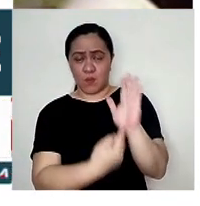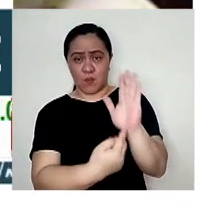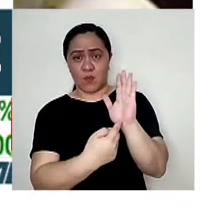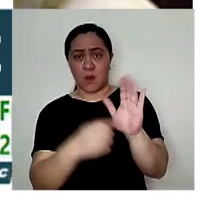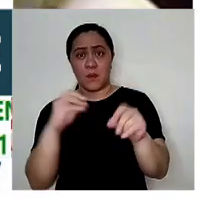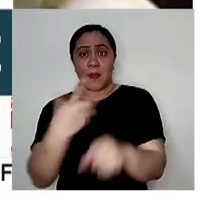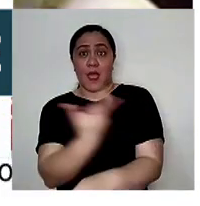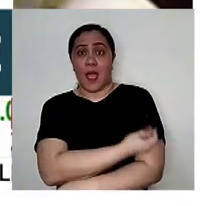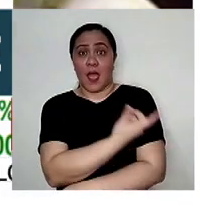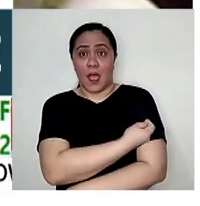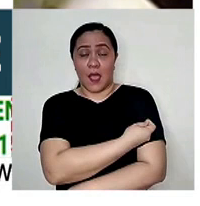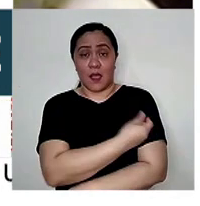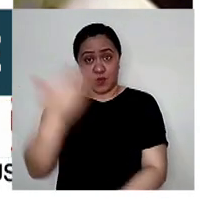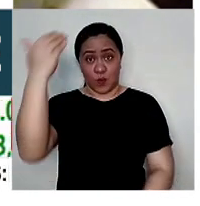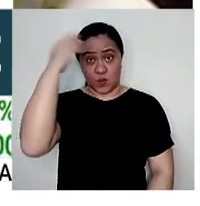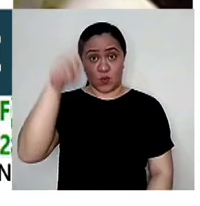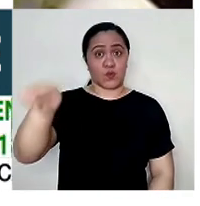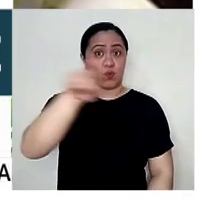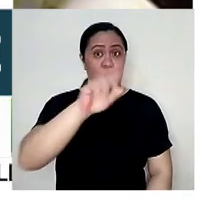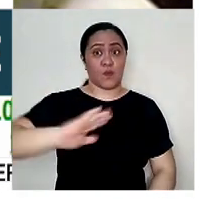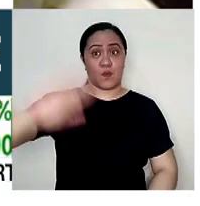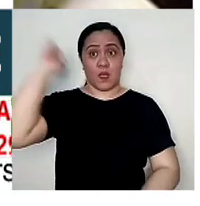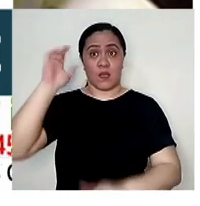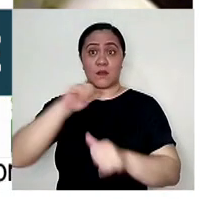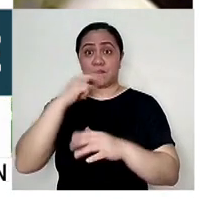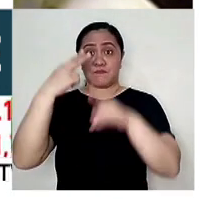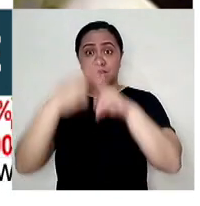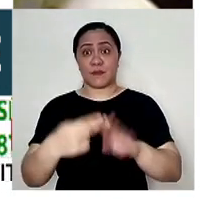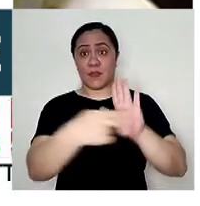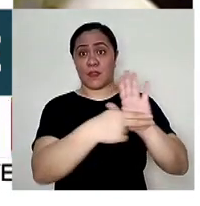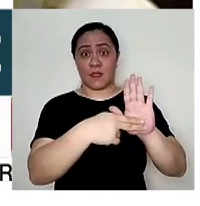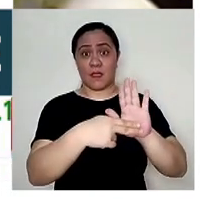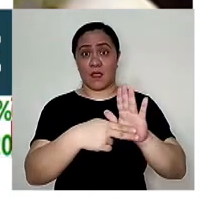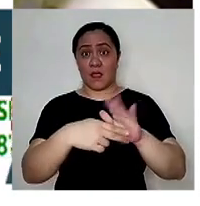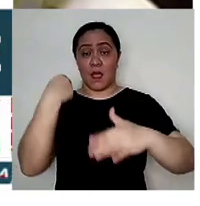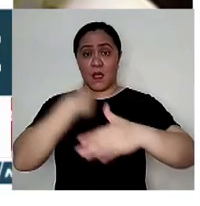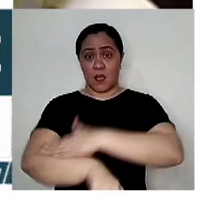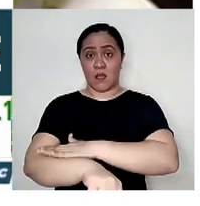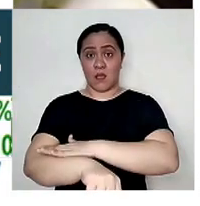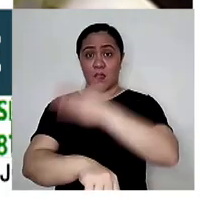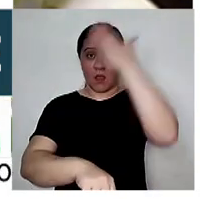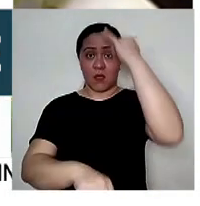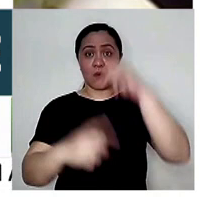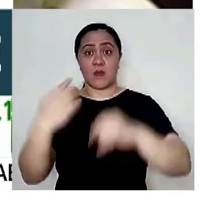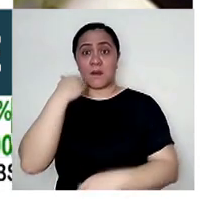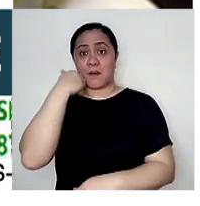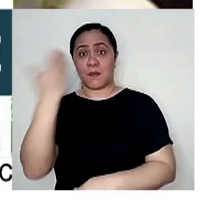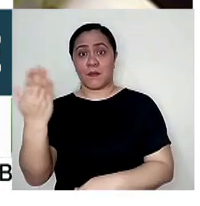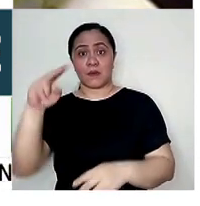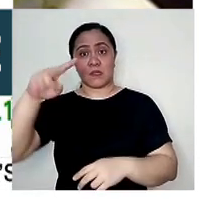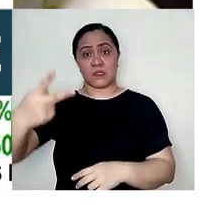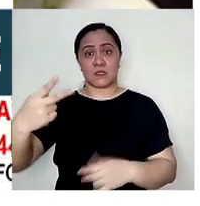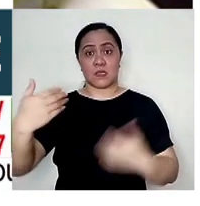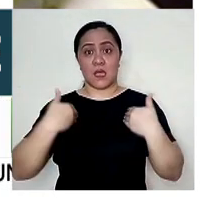you know that in the Middle Ages, they do not name children who are born because half of them will die before their second birthday?